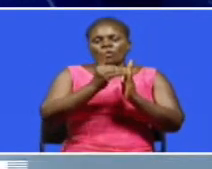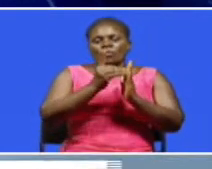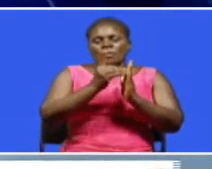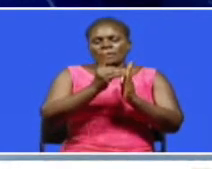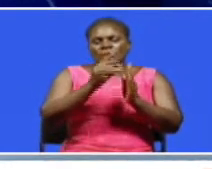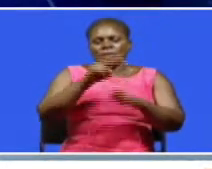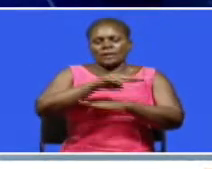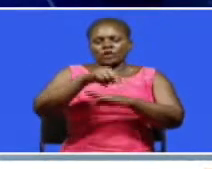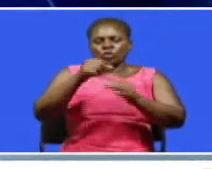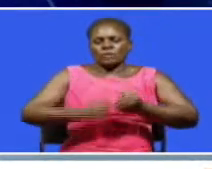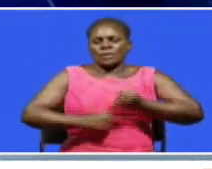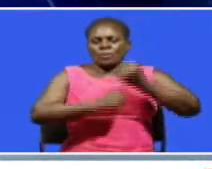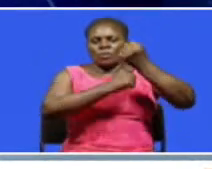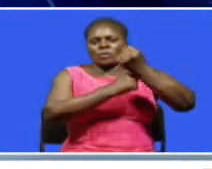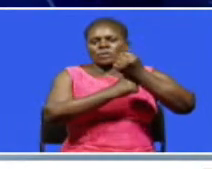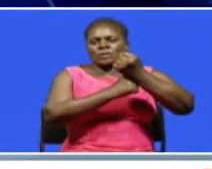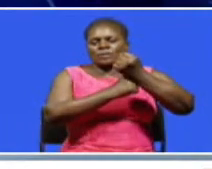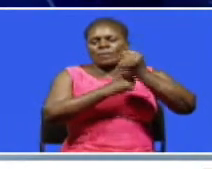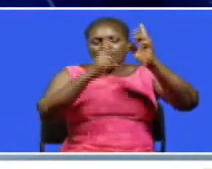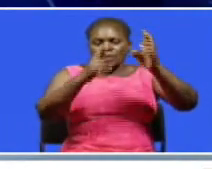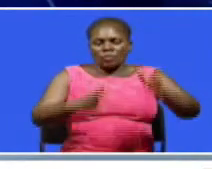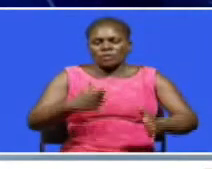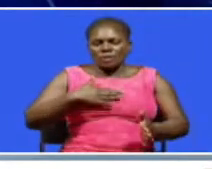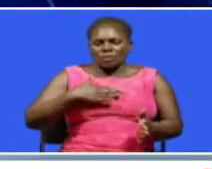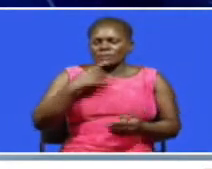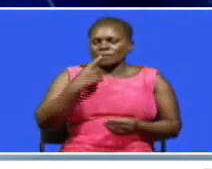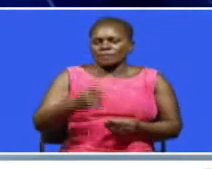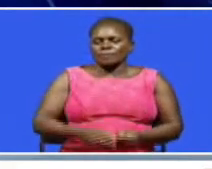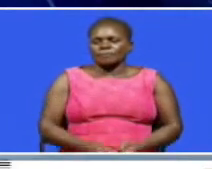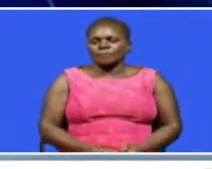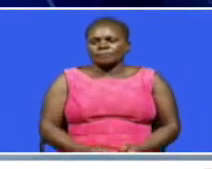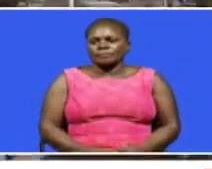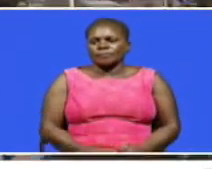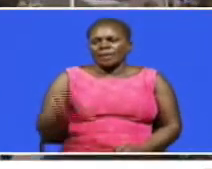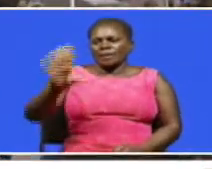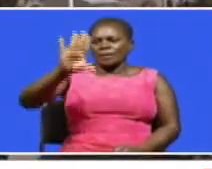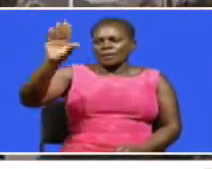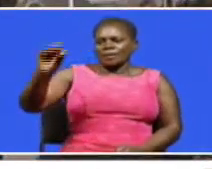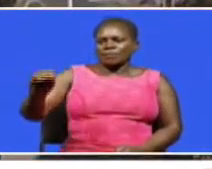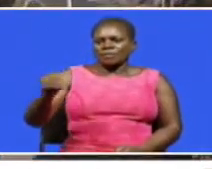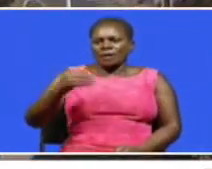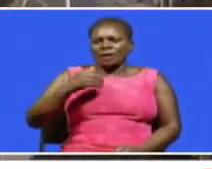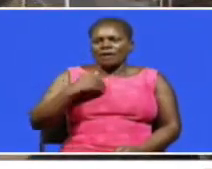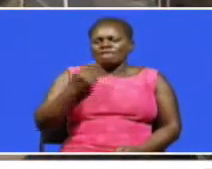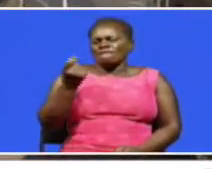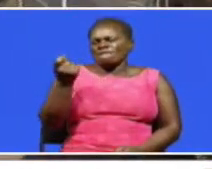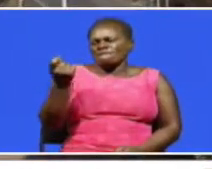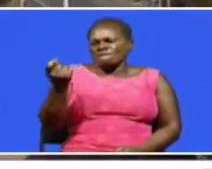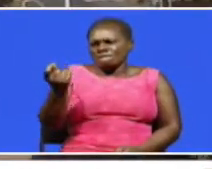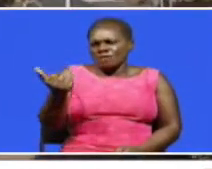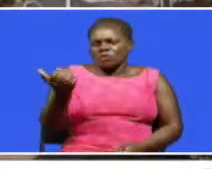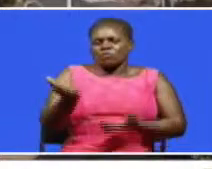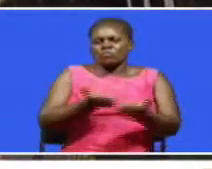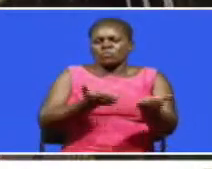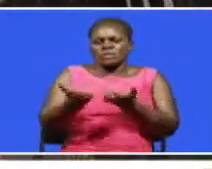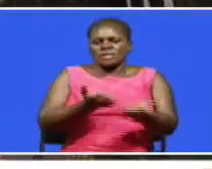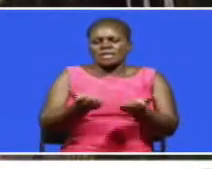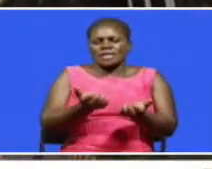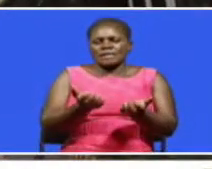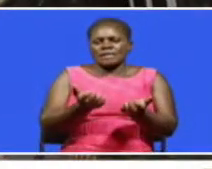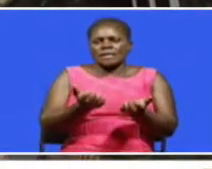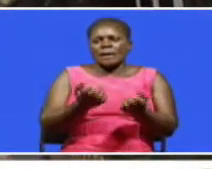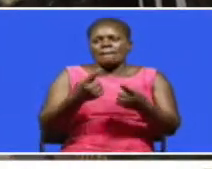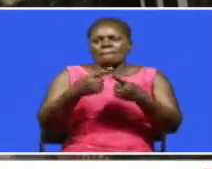nations, as Noah Kipkemboi now reports. Africa has the lowest internal trade volumes